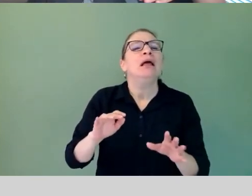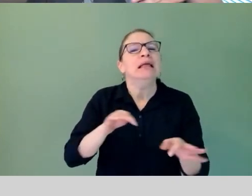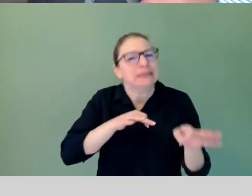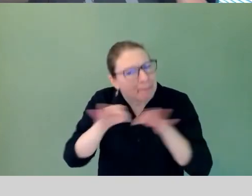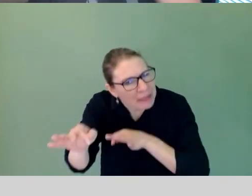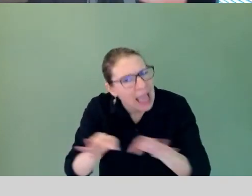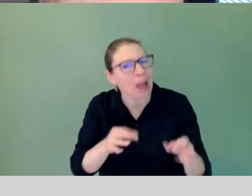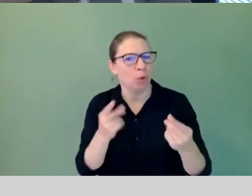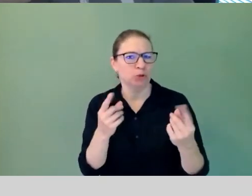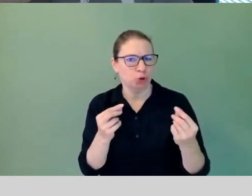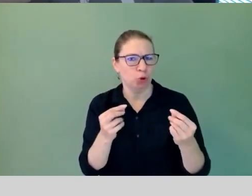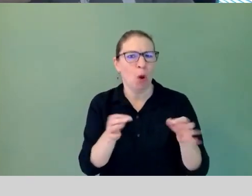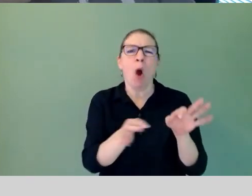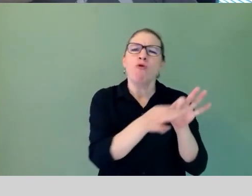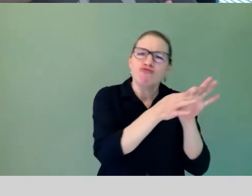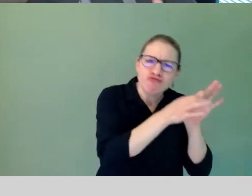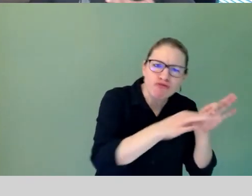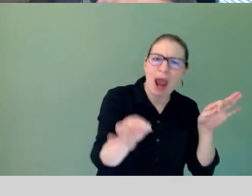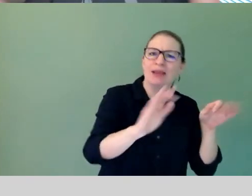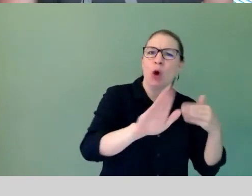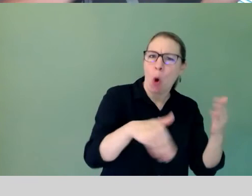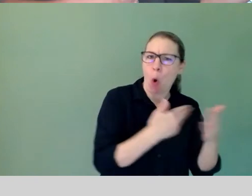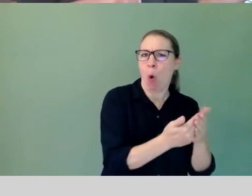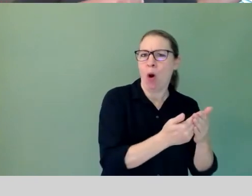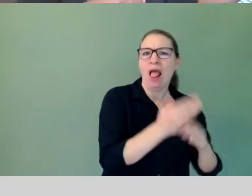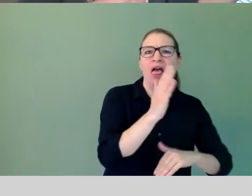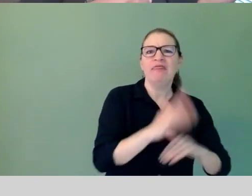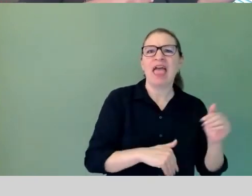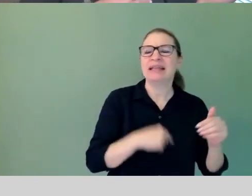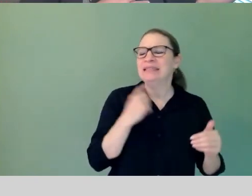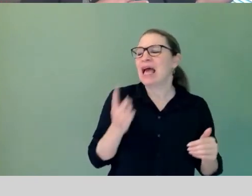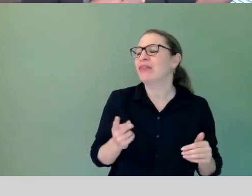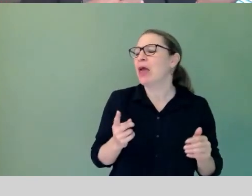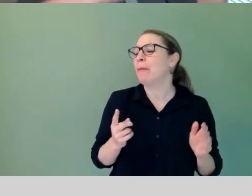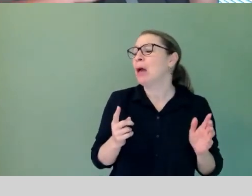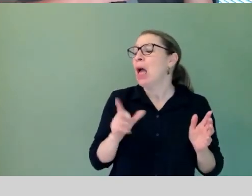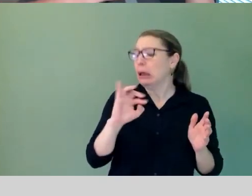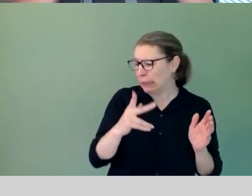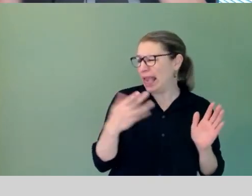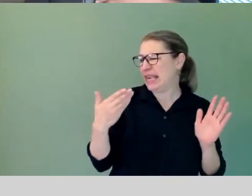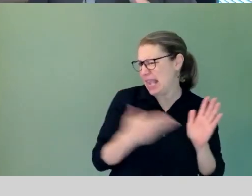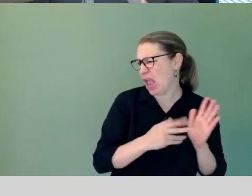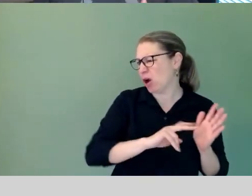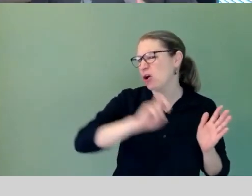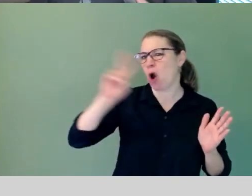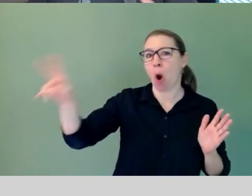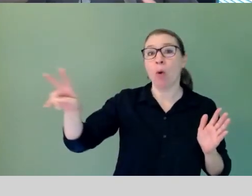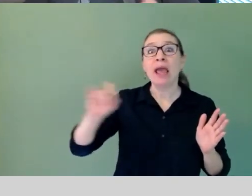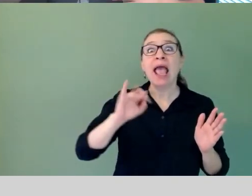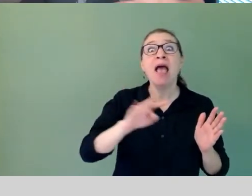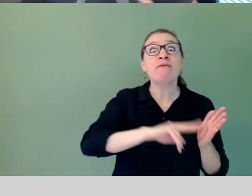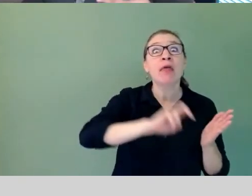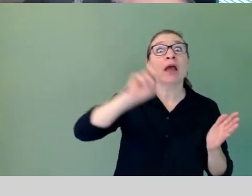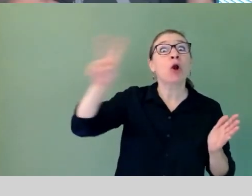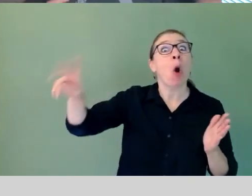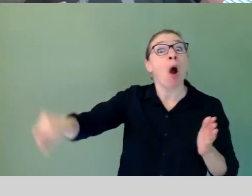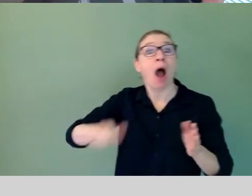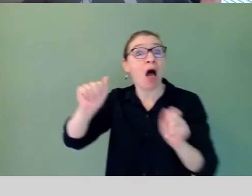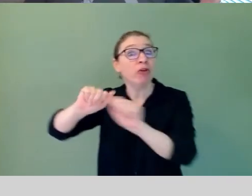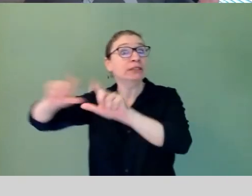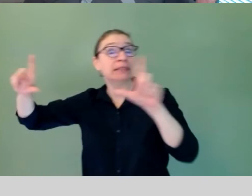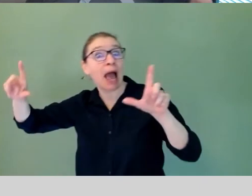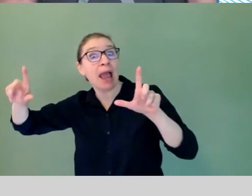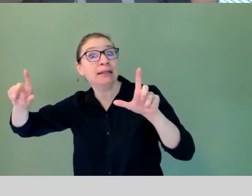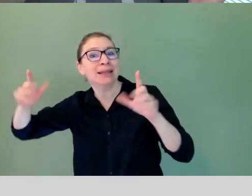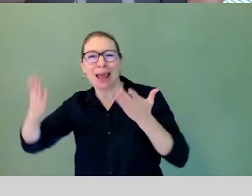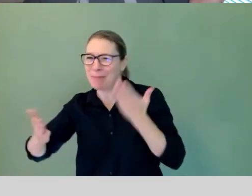not just write that line? Don't send them somewhere else because the likelihood of them making it back is kind of low. As soon as someone leaves your site, they may not always